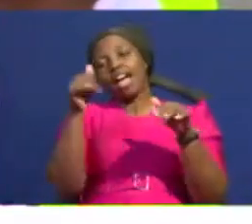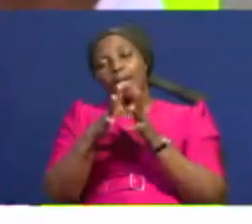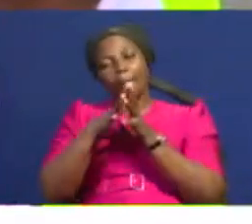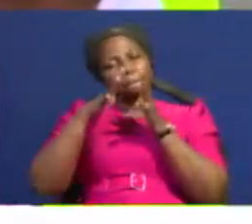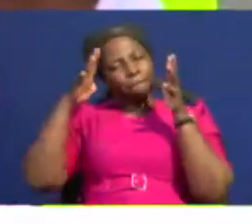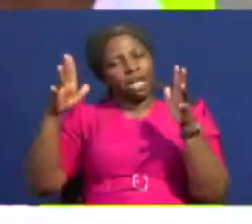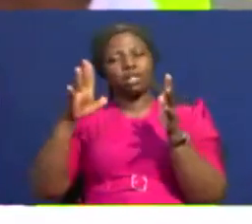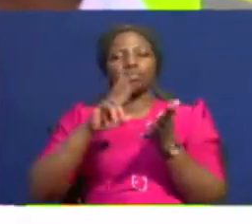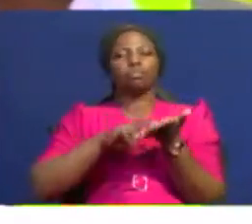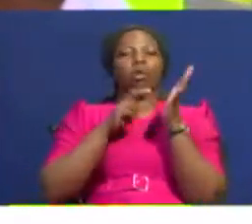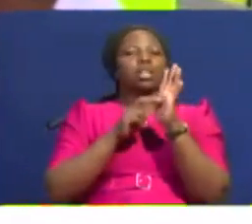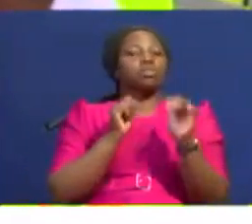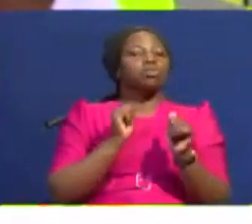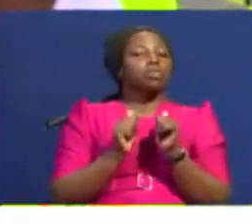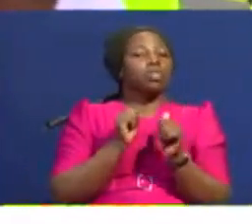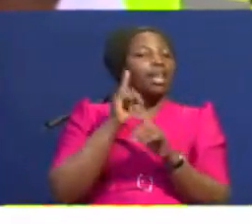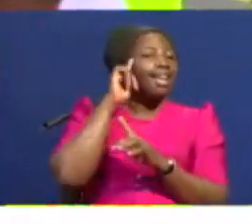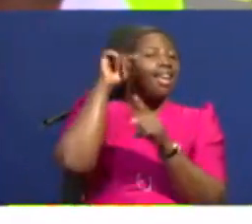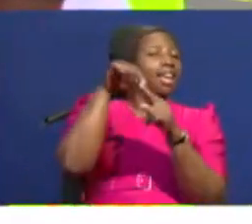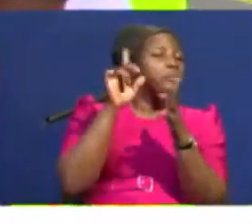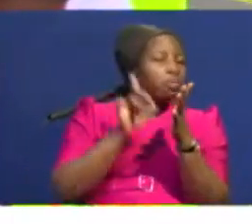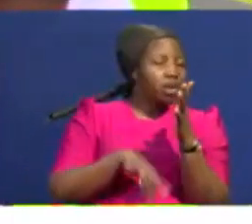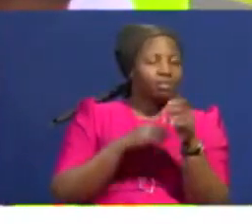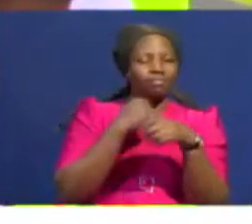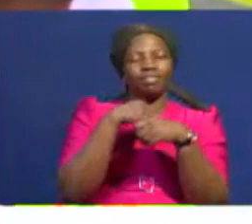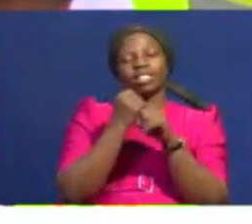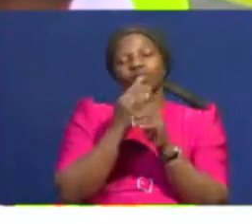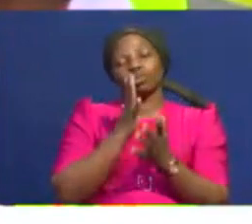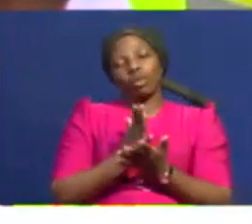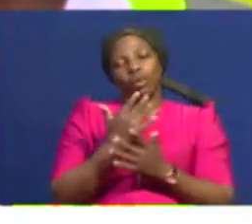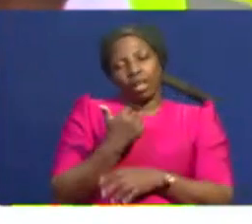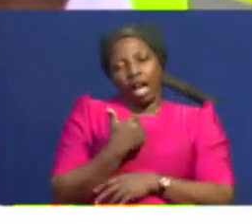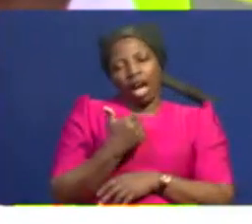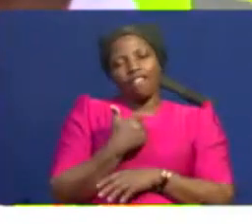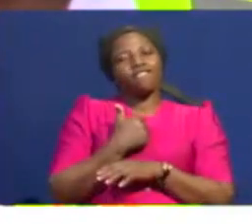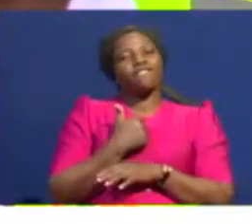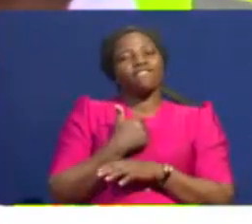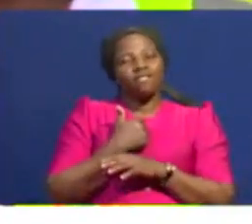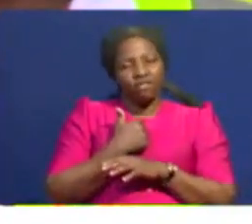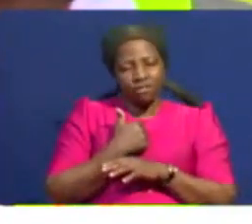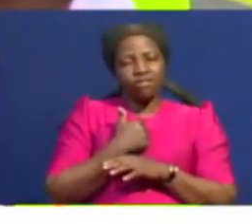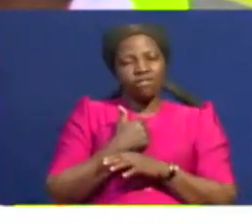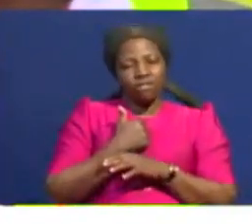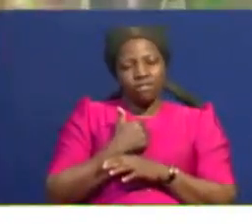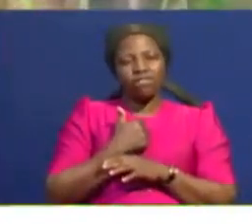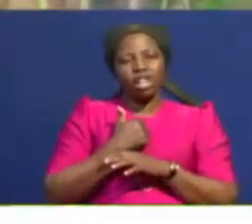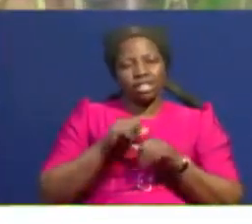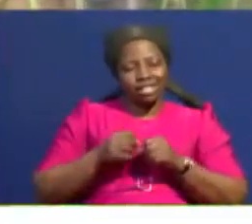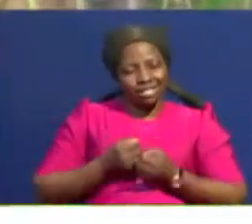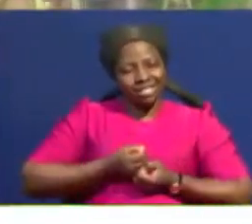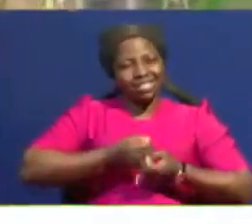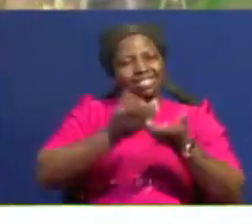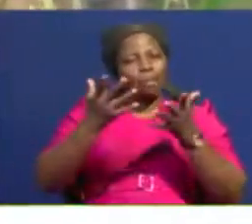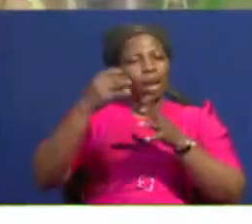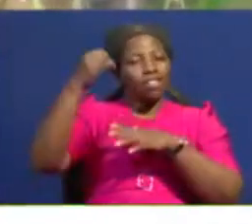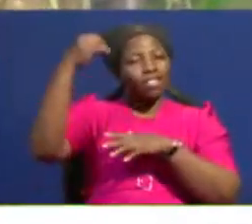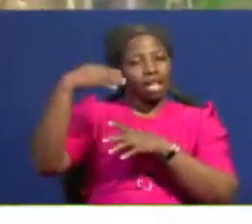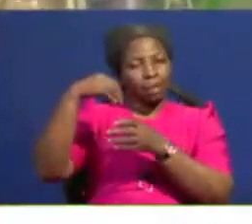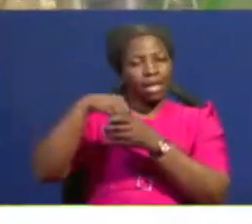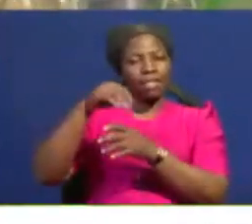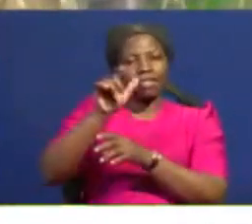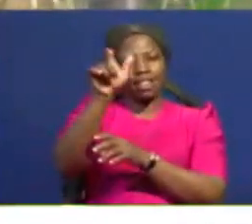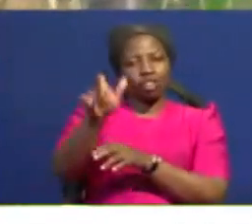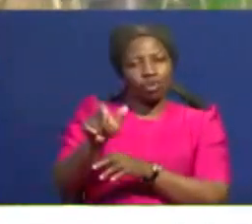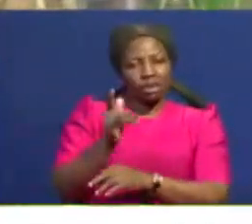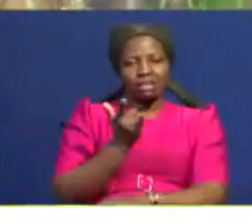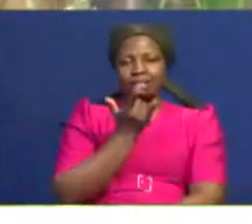projects that are geared towards ensuring that we have got steady supply of electricity in this part of the country, the southern Nyanza